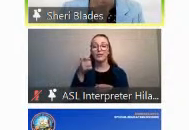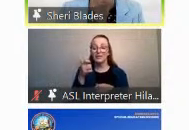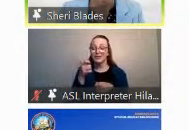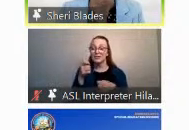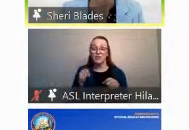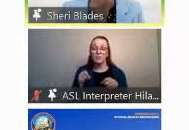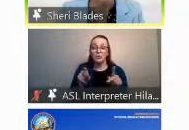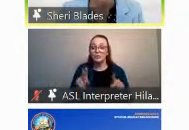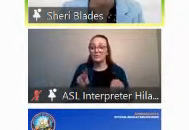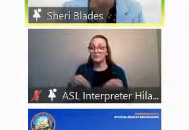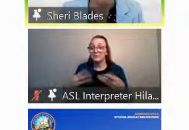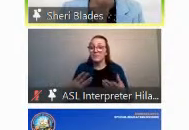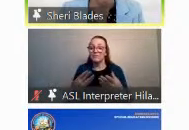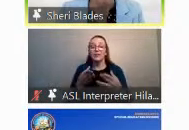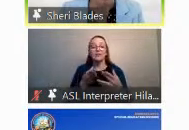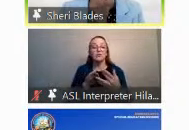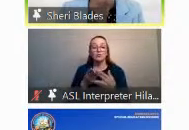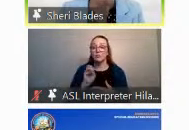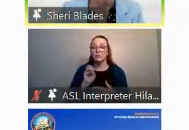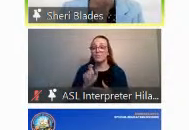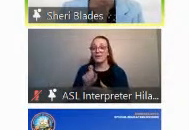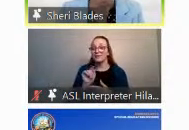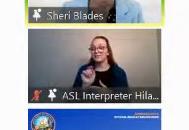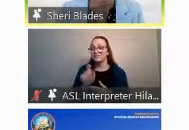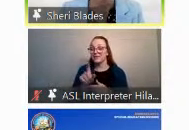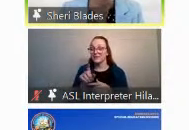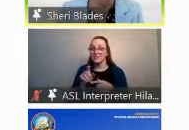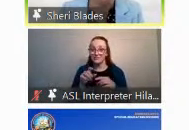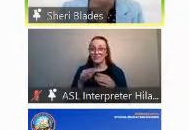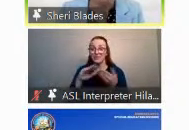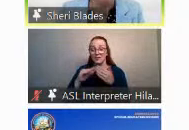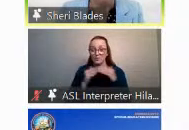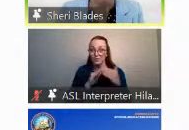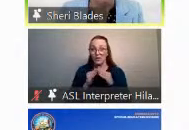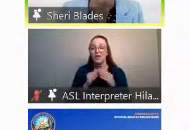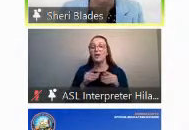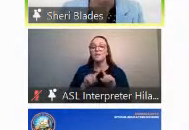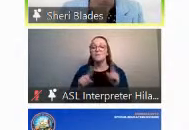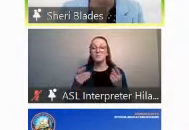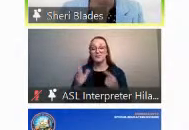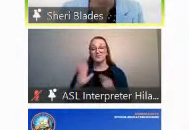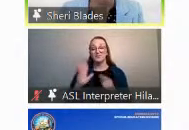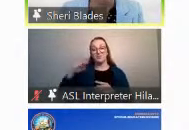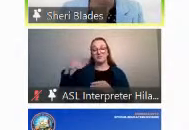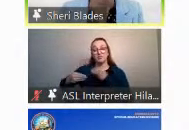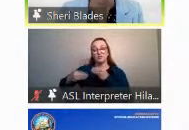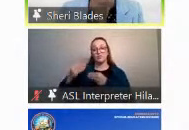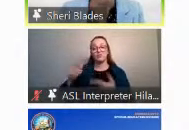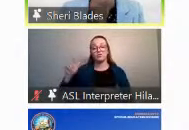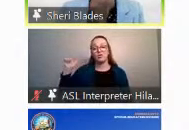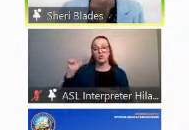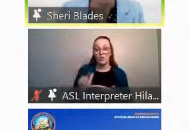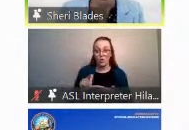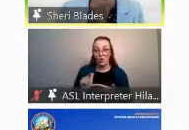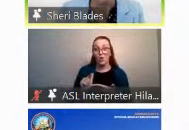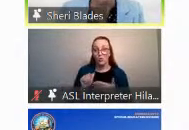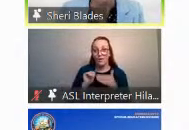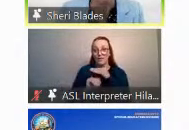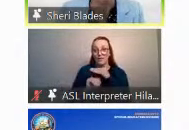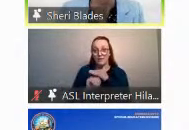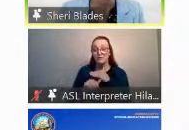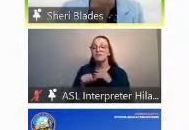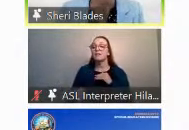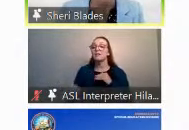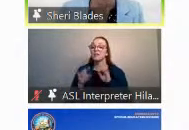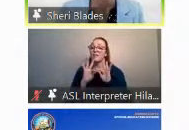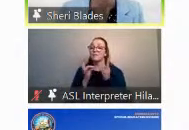community due to lower levels of academic achievement from previous generations. Families expressed